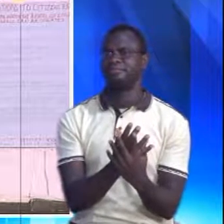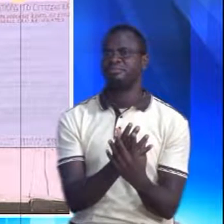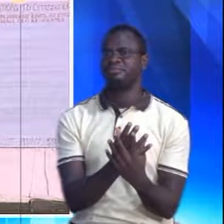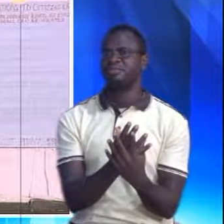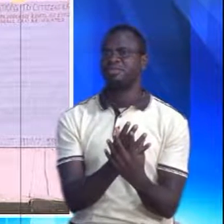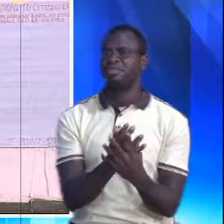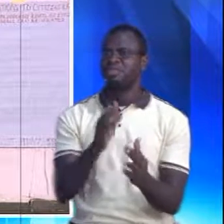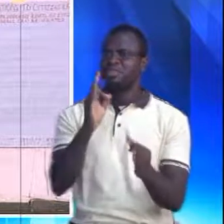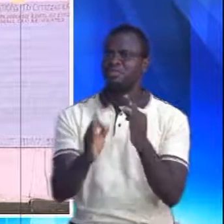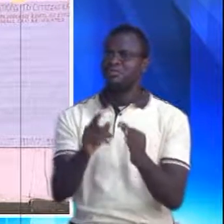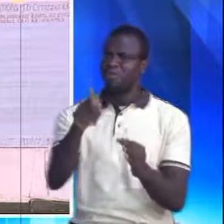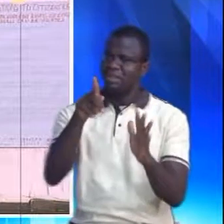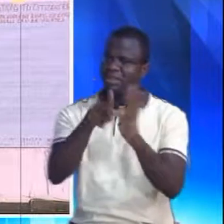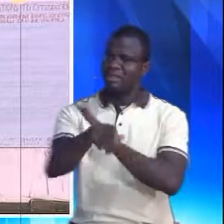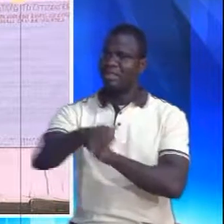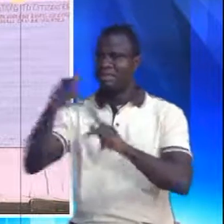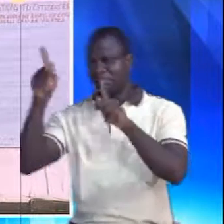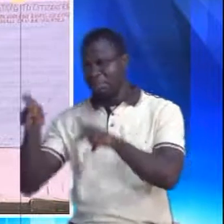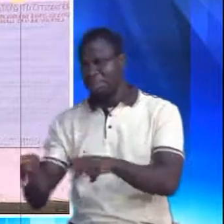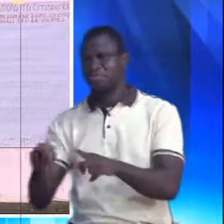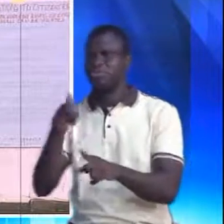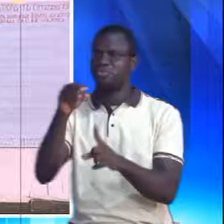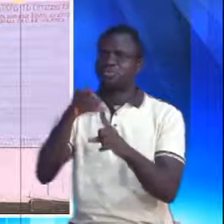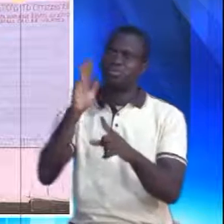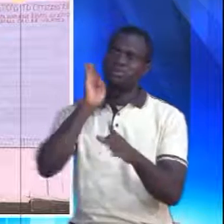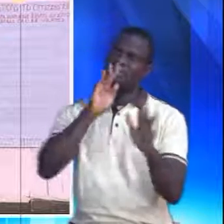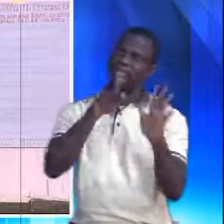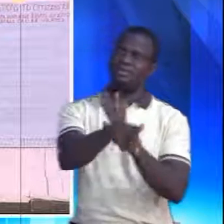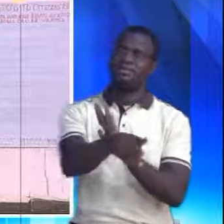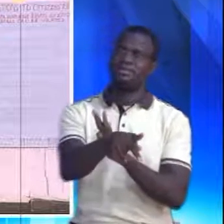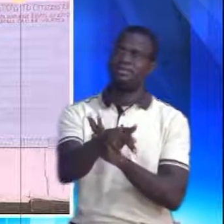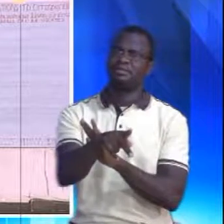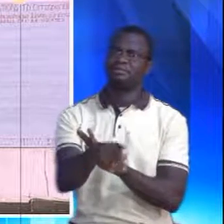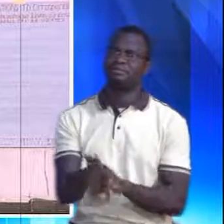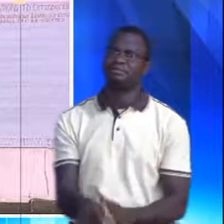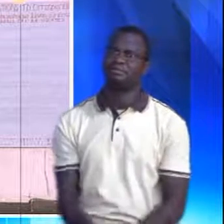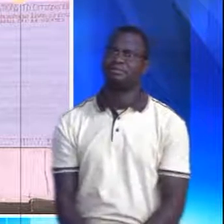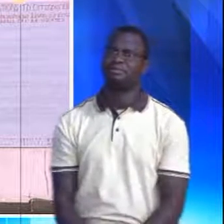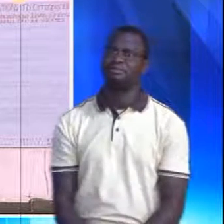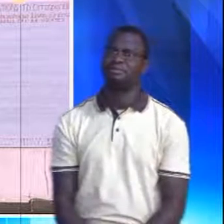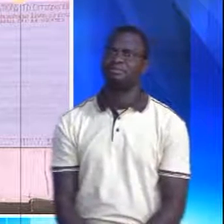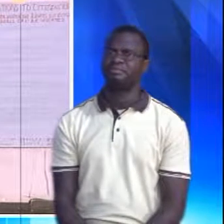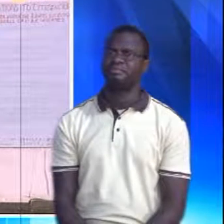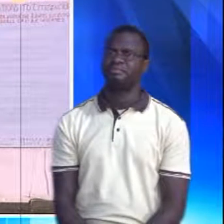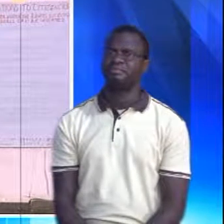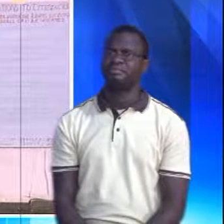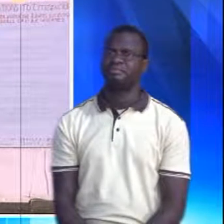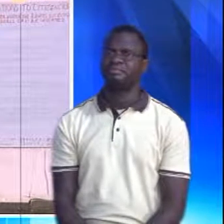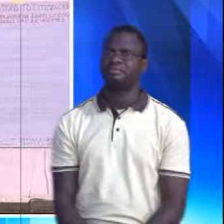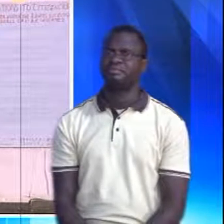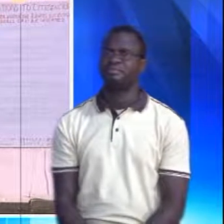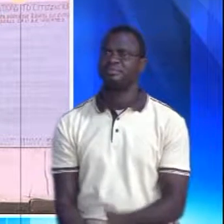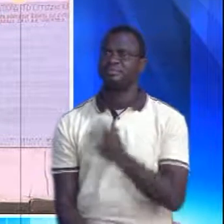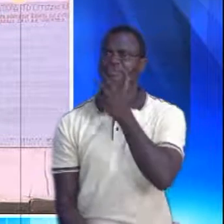You and your husband, your wife and husband, sometimes there may be very hot arguments. Don't be pushed to the level to which